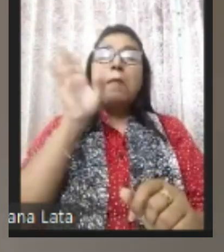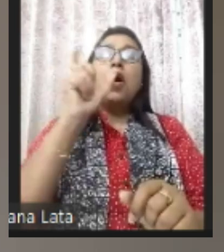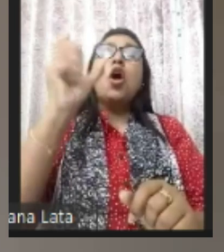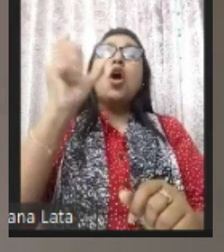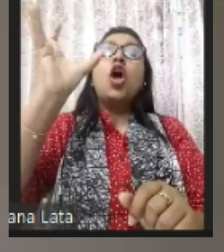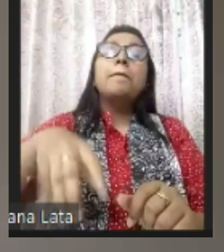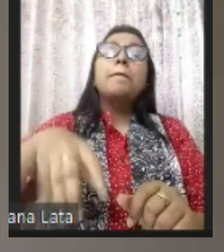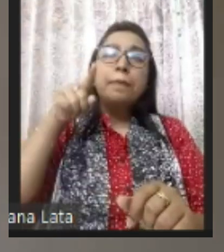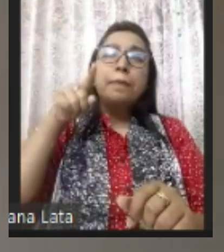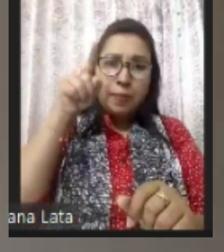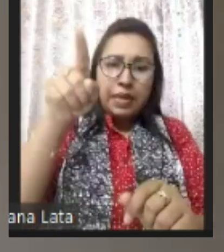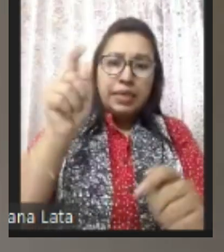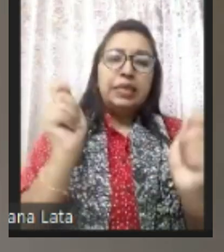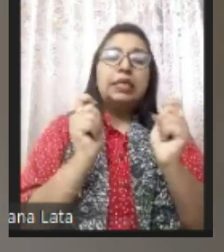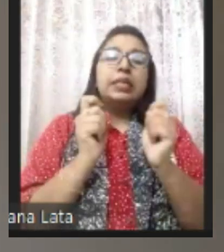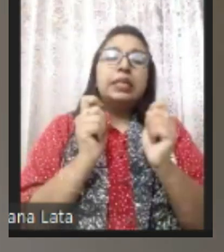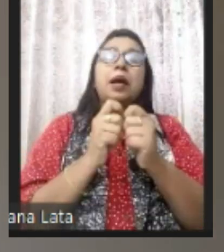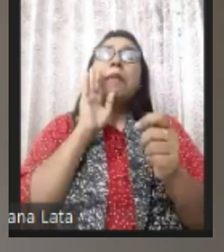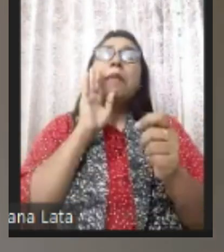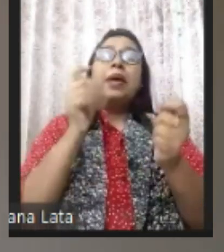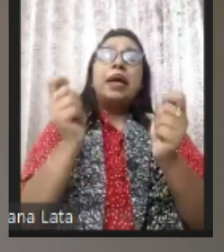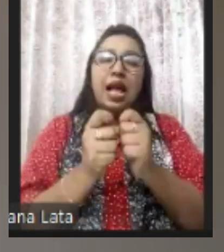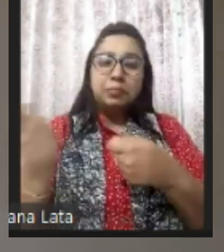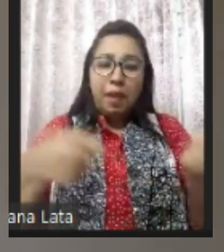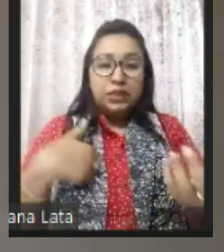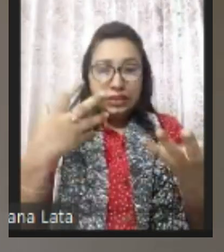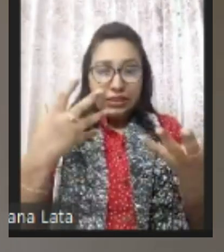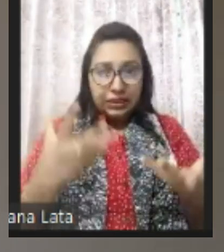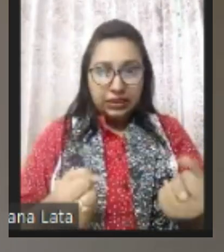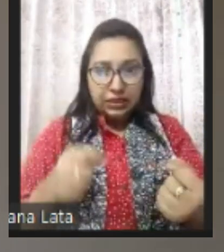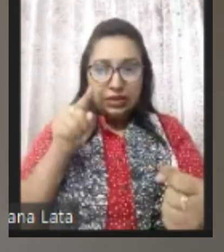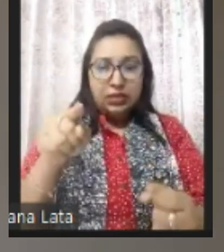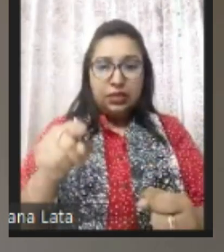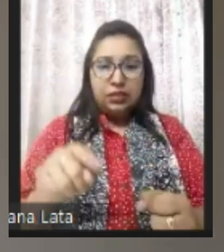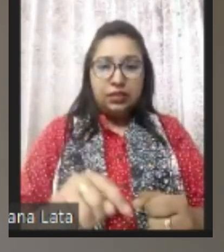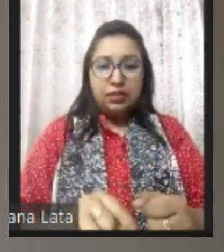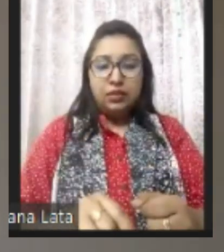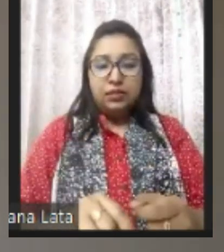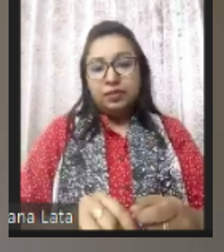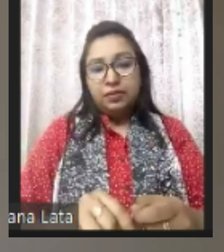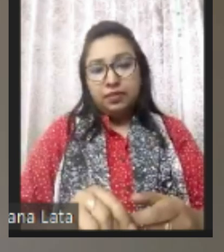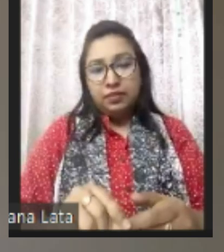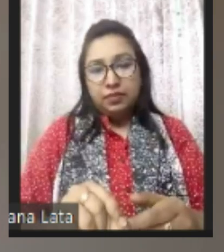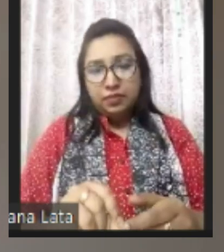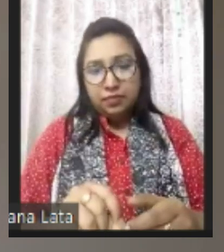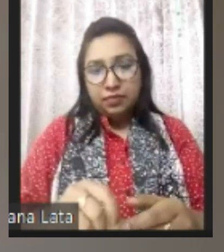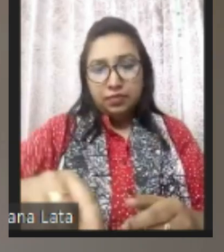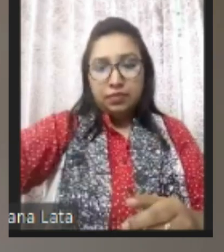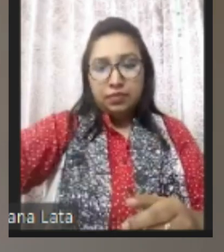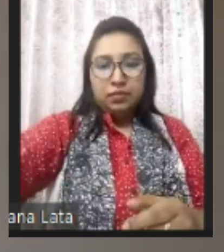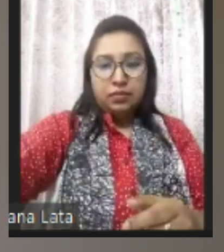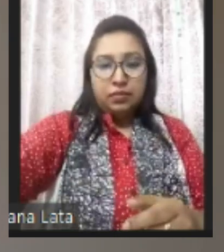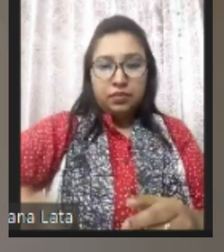software products to a European country in the Eurozone, then